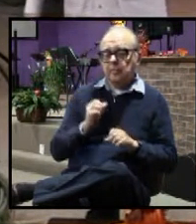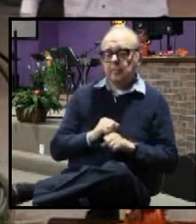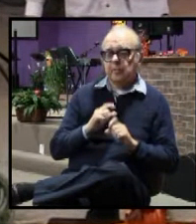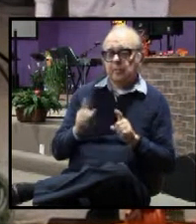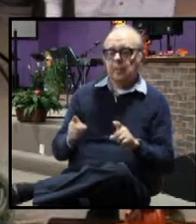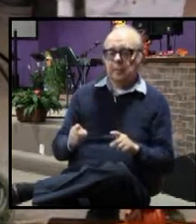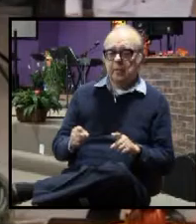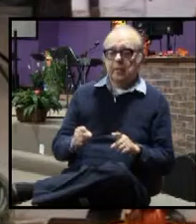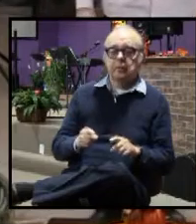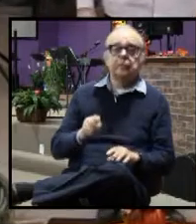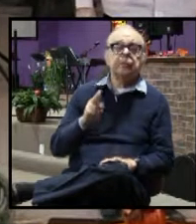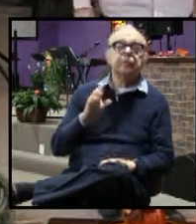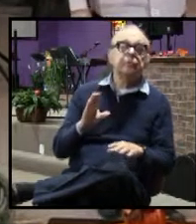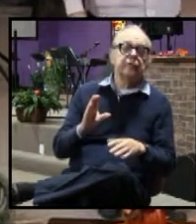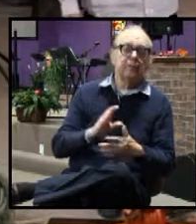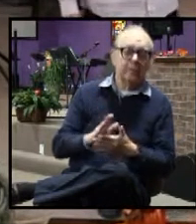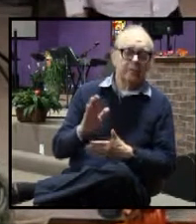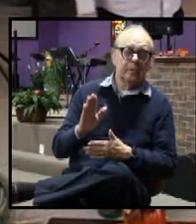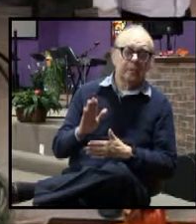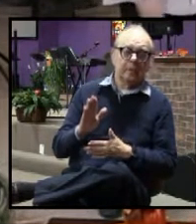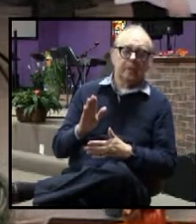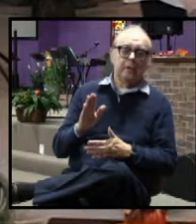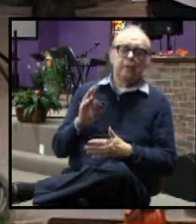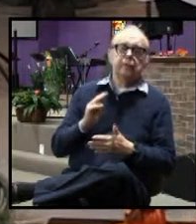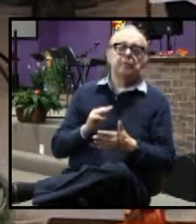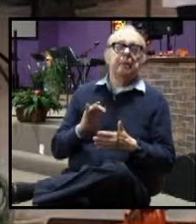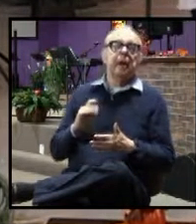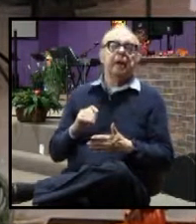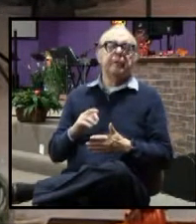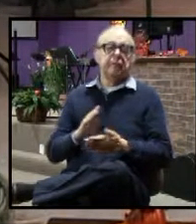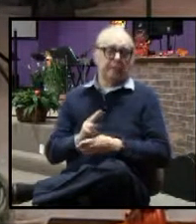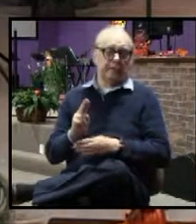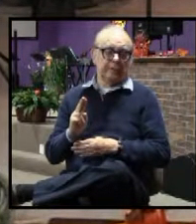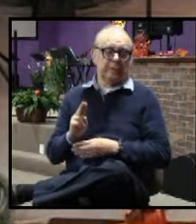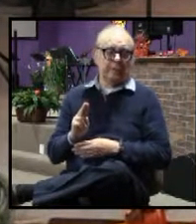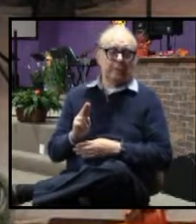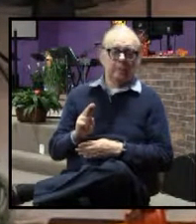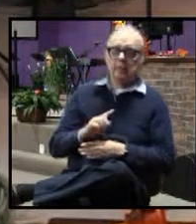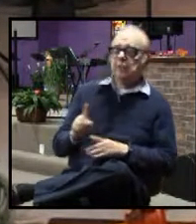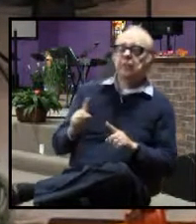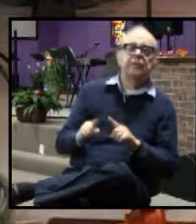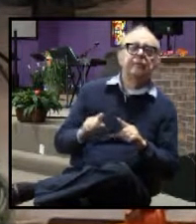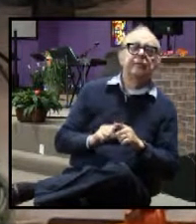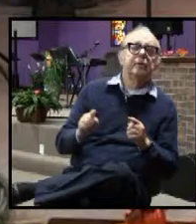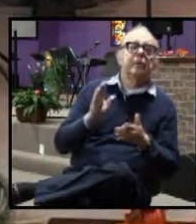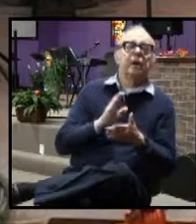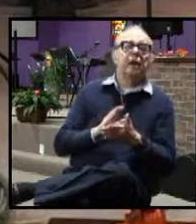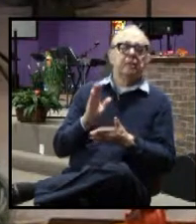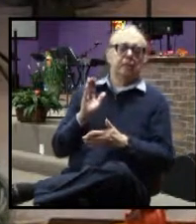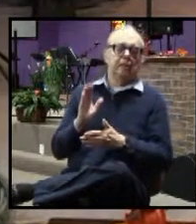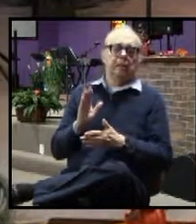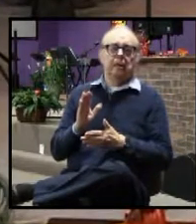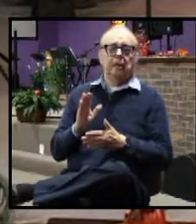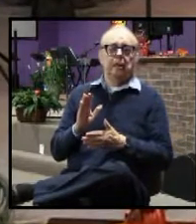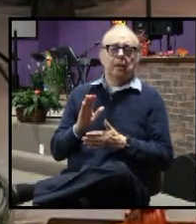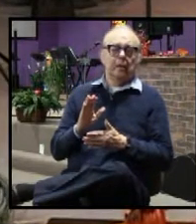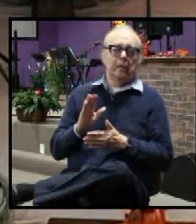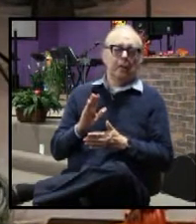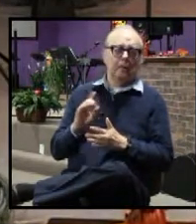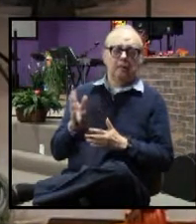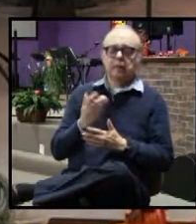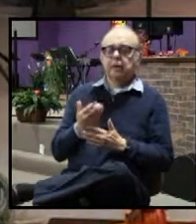You can go to UC, you can go to Miami, you can go to Xavier, you can